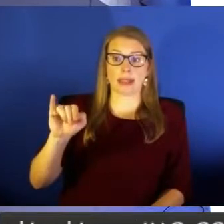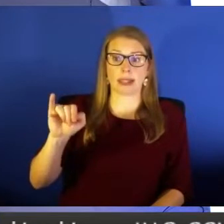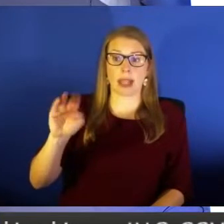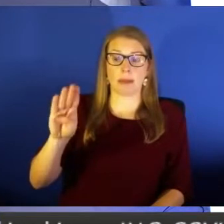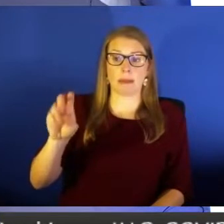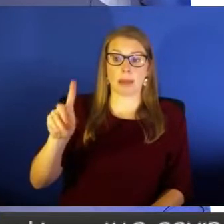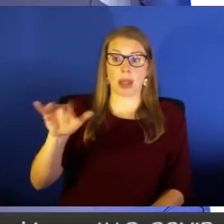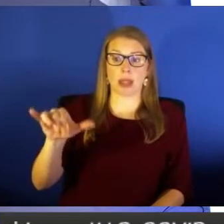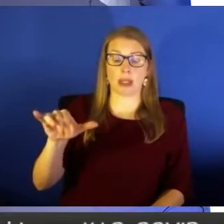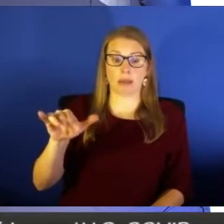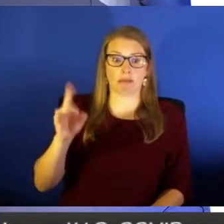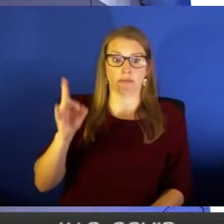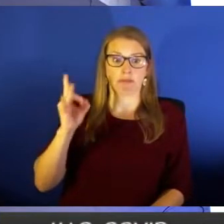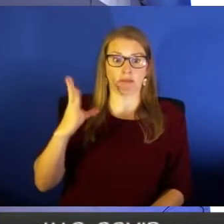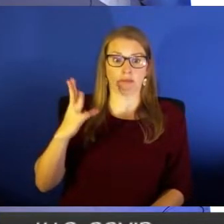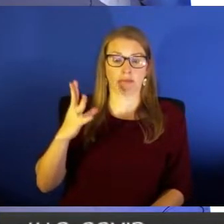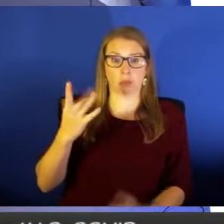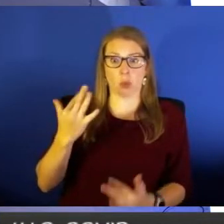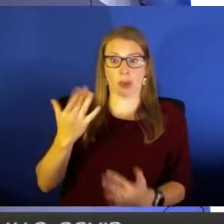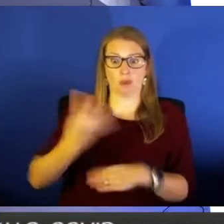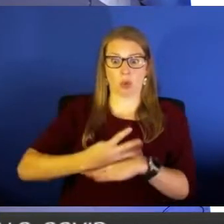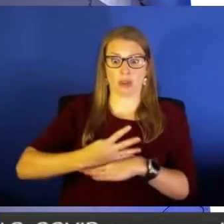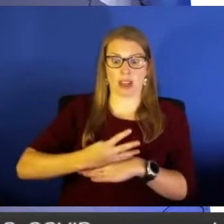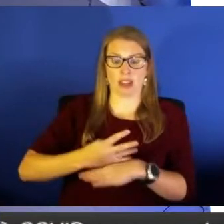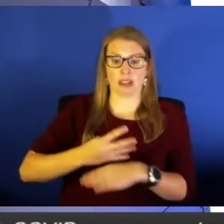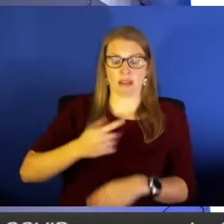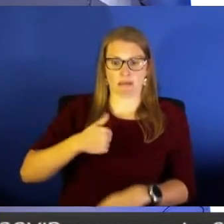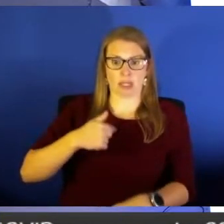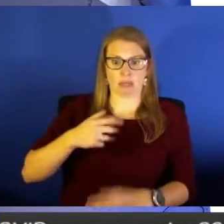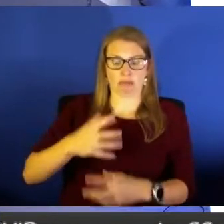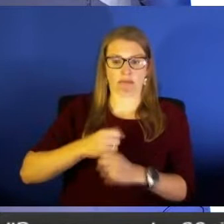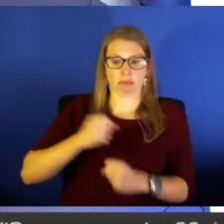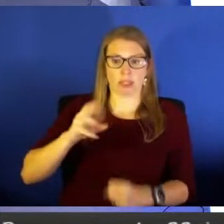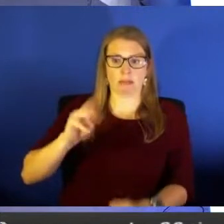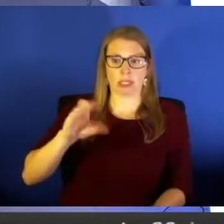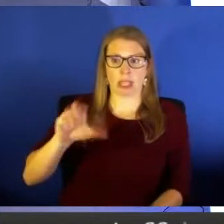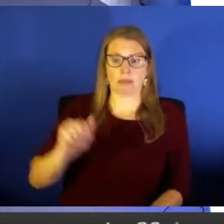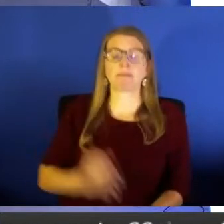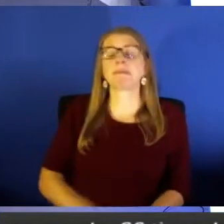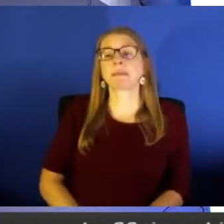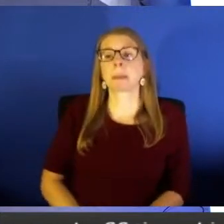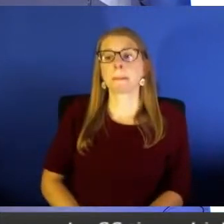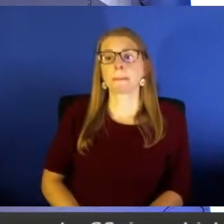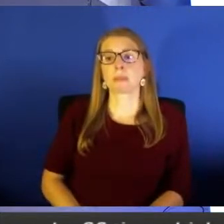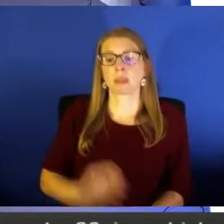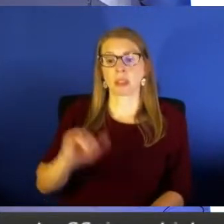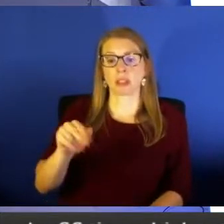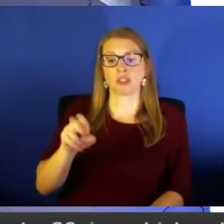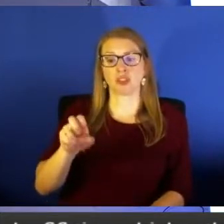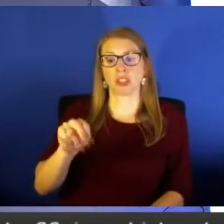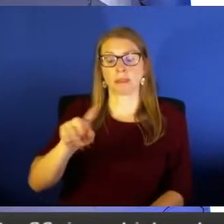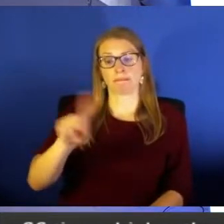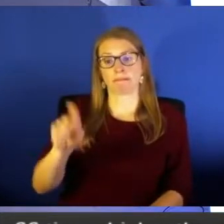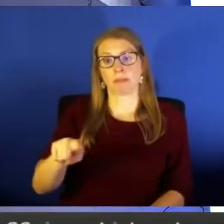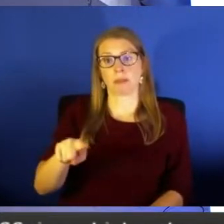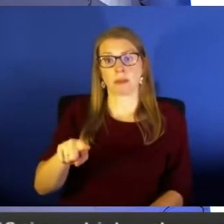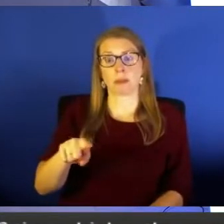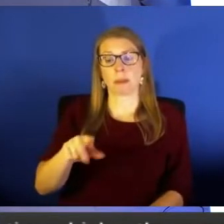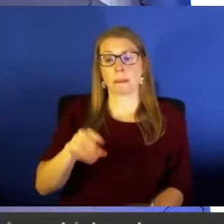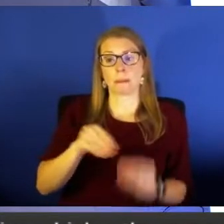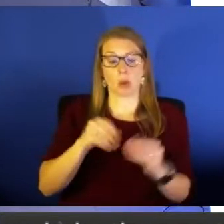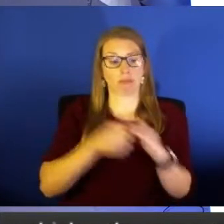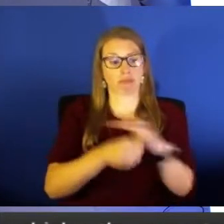waiting 4 days. Jean has a question. Doesn't more infection, hospitalization, etc., mean